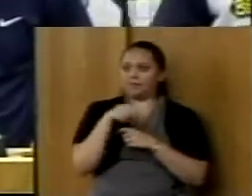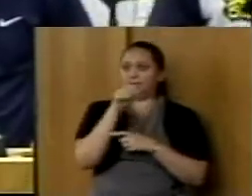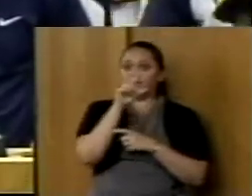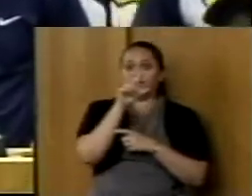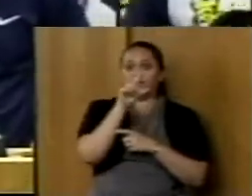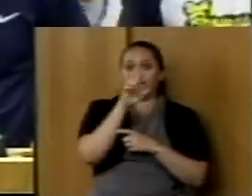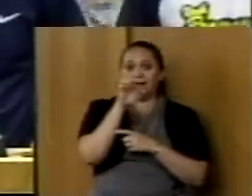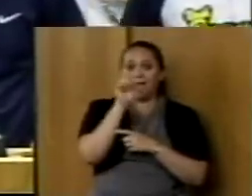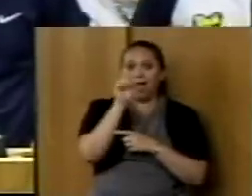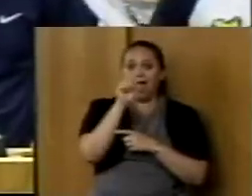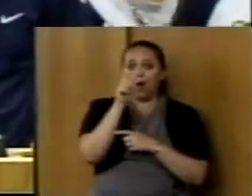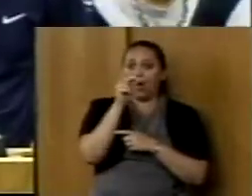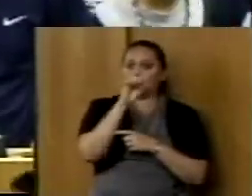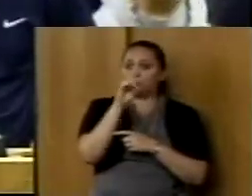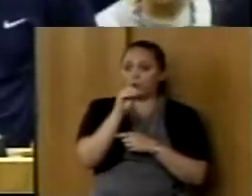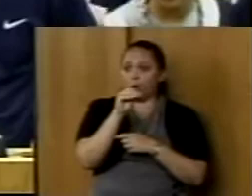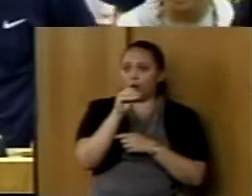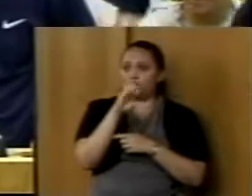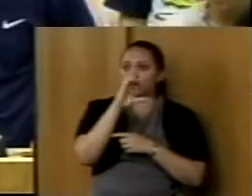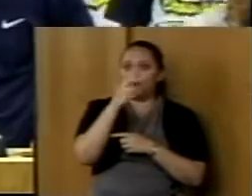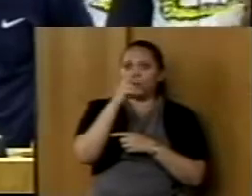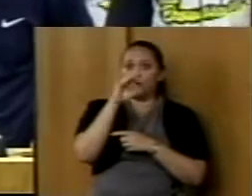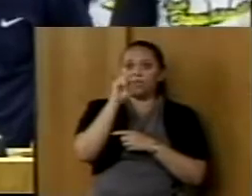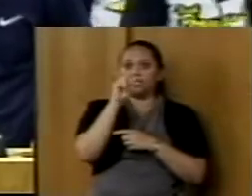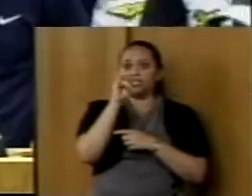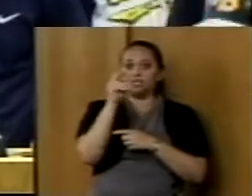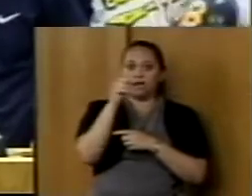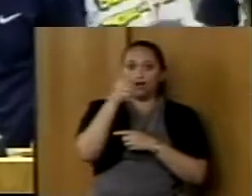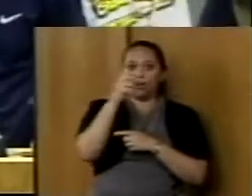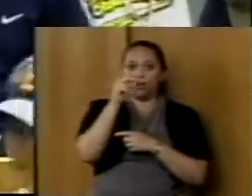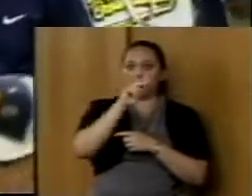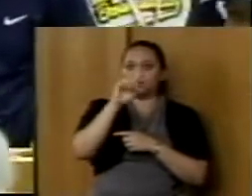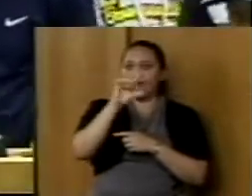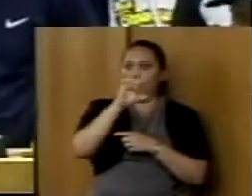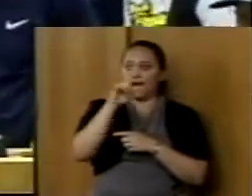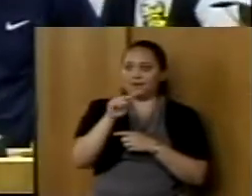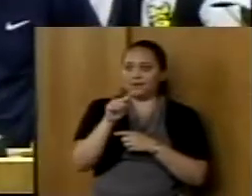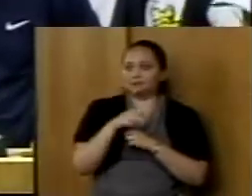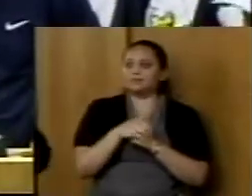Lee Alonso, Christian Gonzalez,